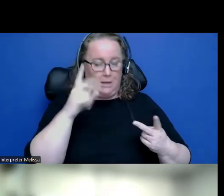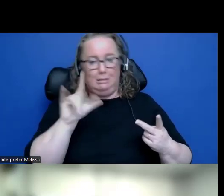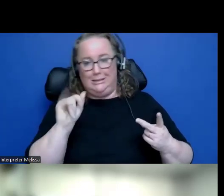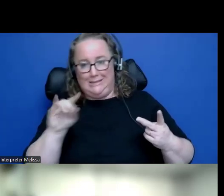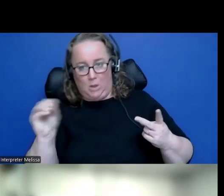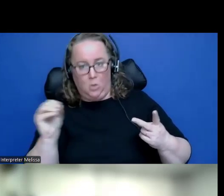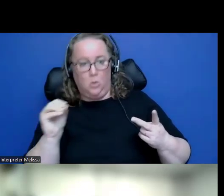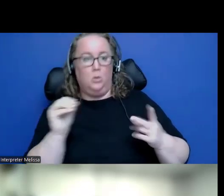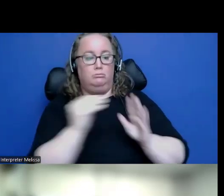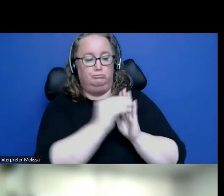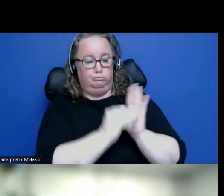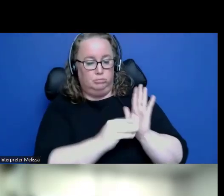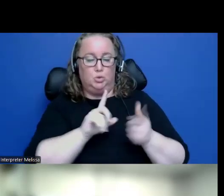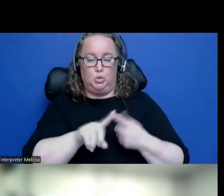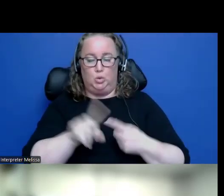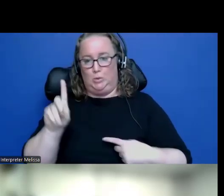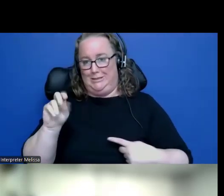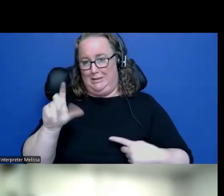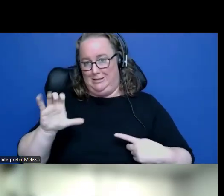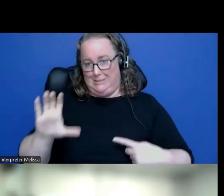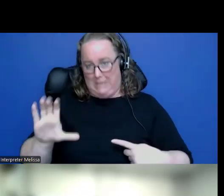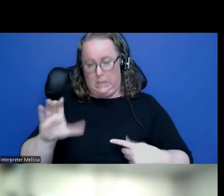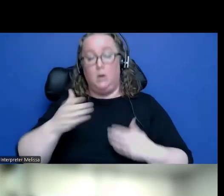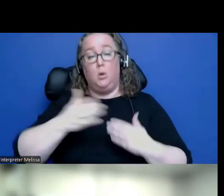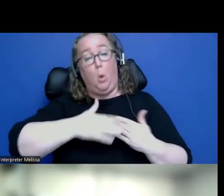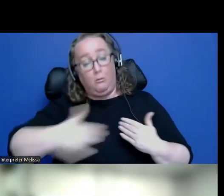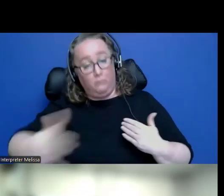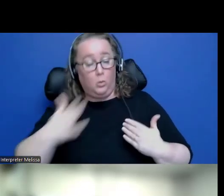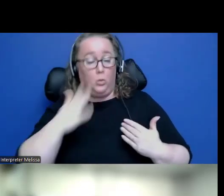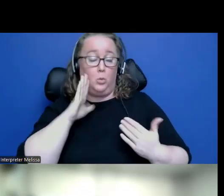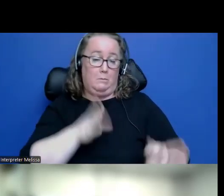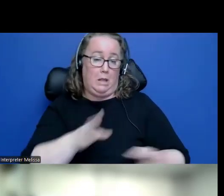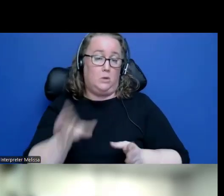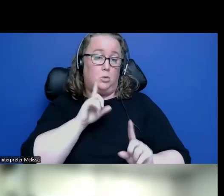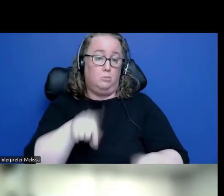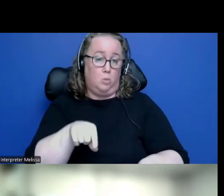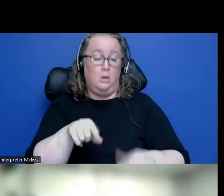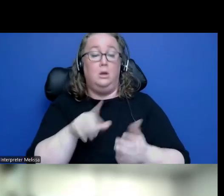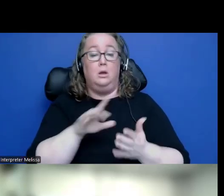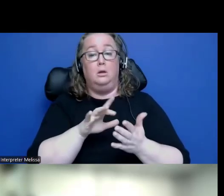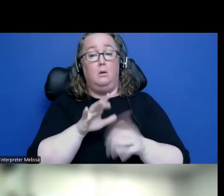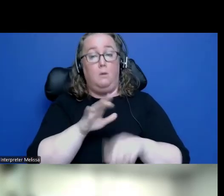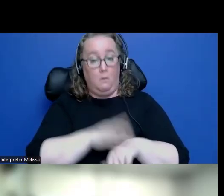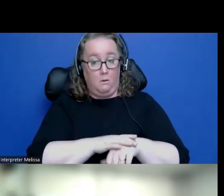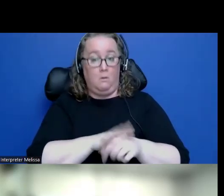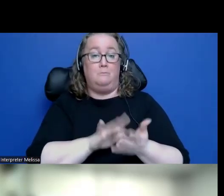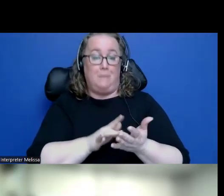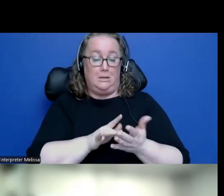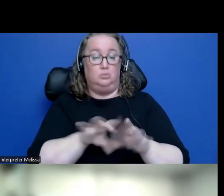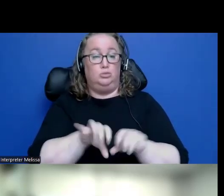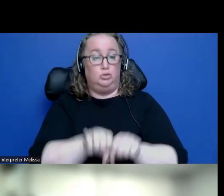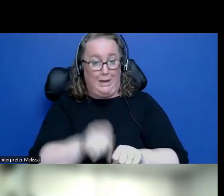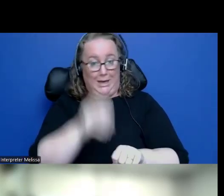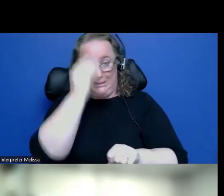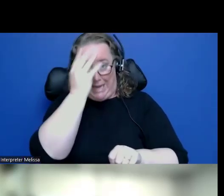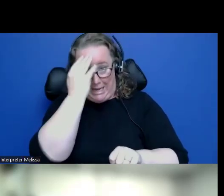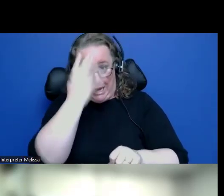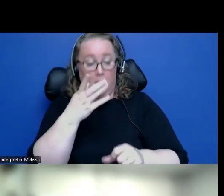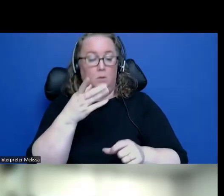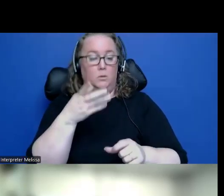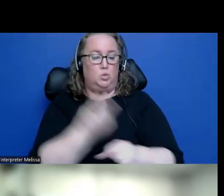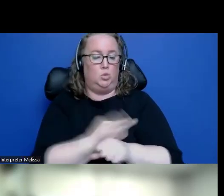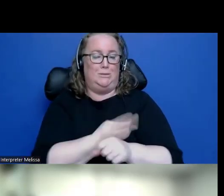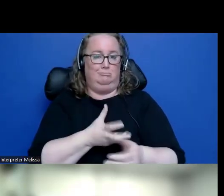data to DLC. And going forward, we plan to report on medication restraint administration data using the